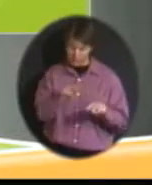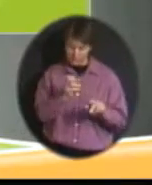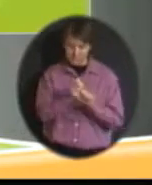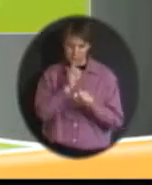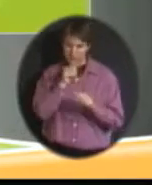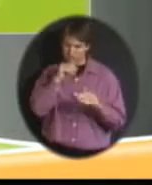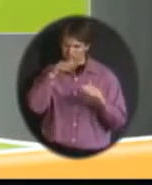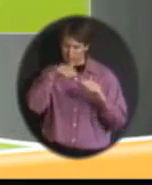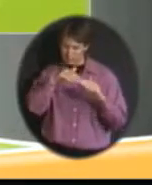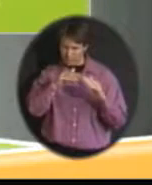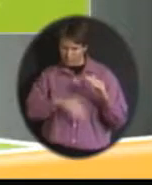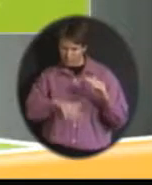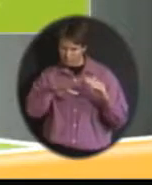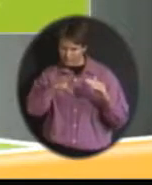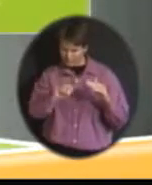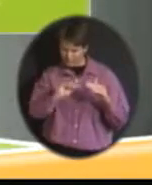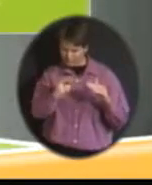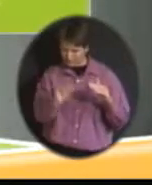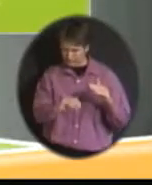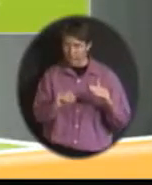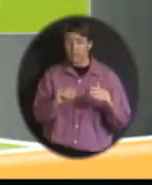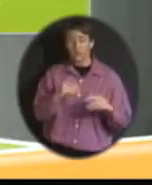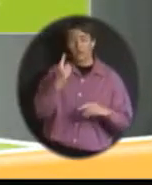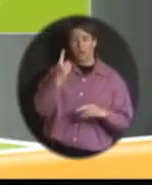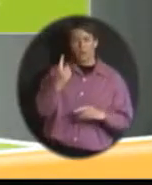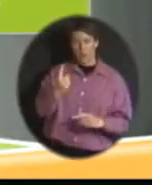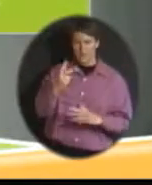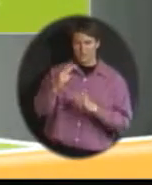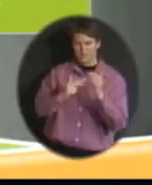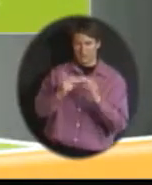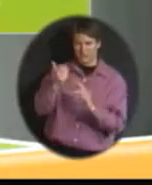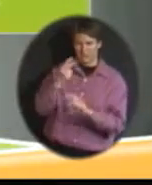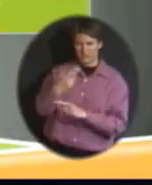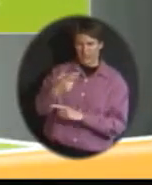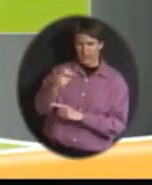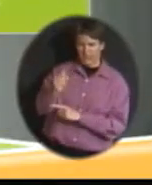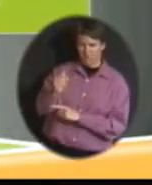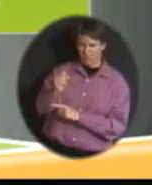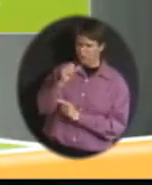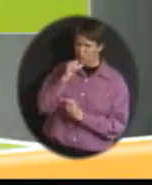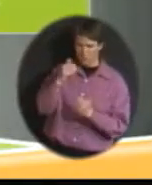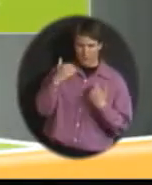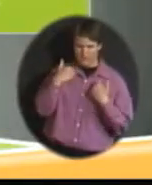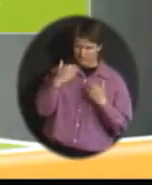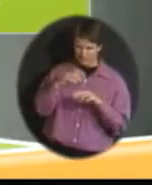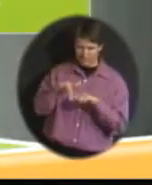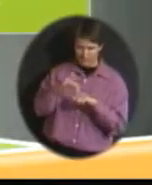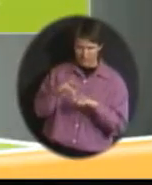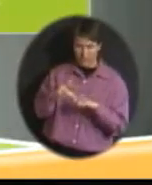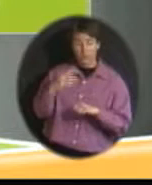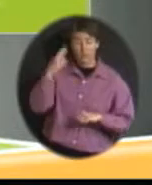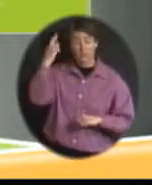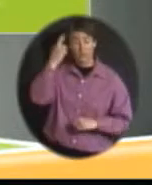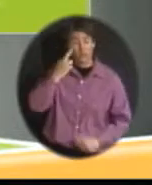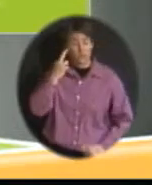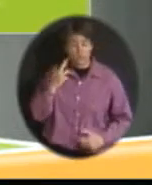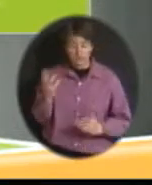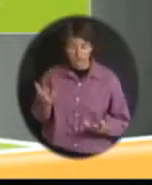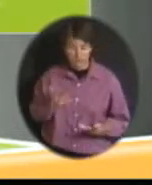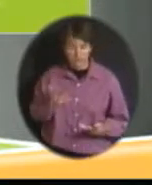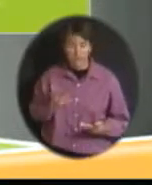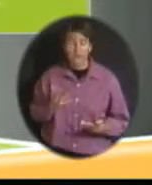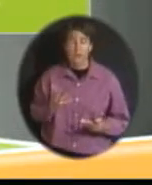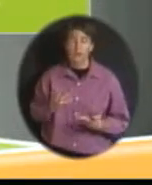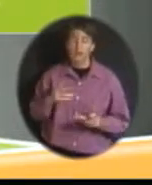below 50. The only building that won't have that available is the high school. And the reason for that is